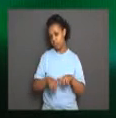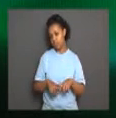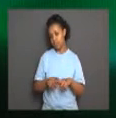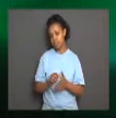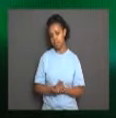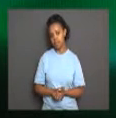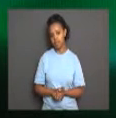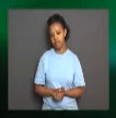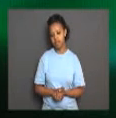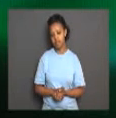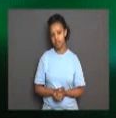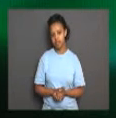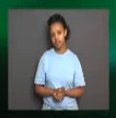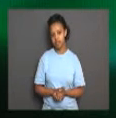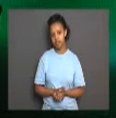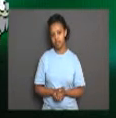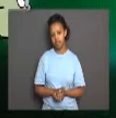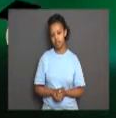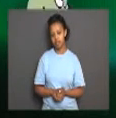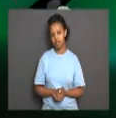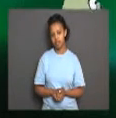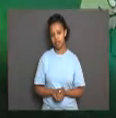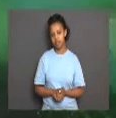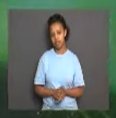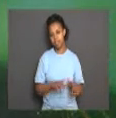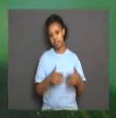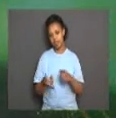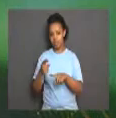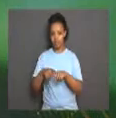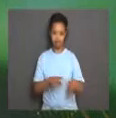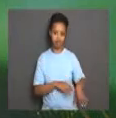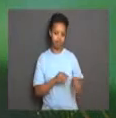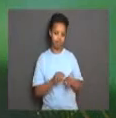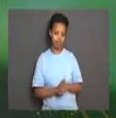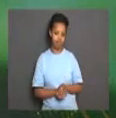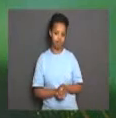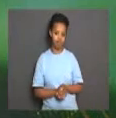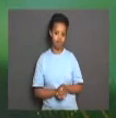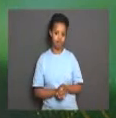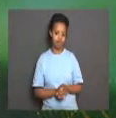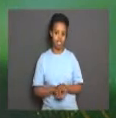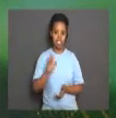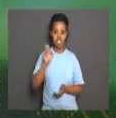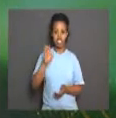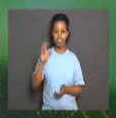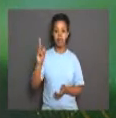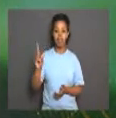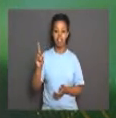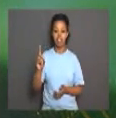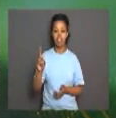Let's get back to our lesson. Welcome back, students.